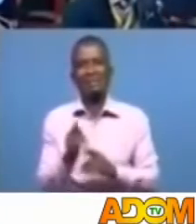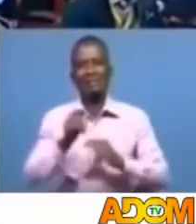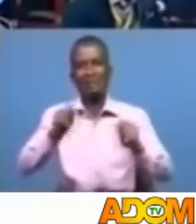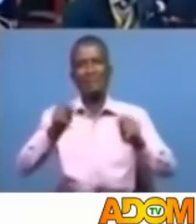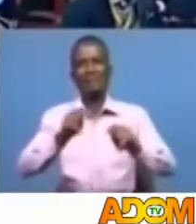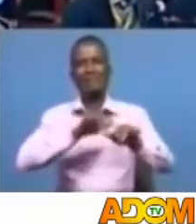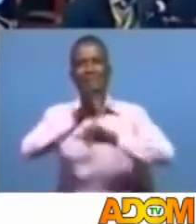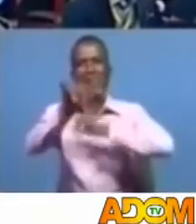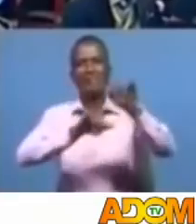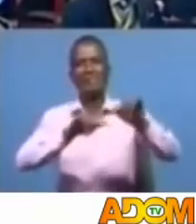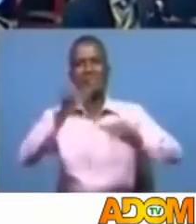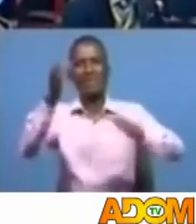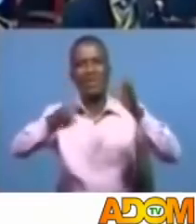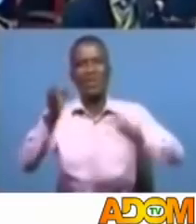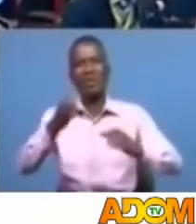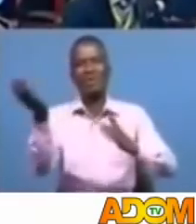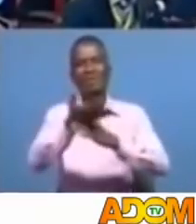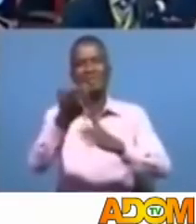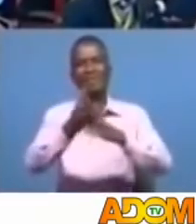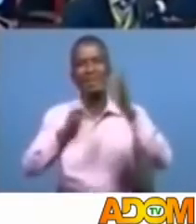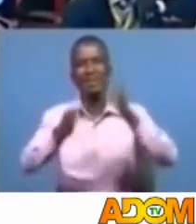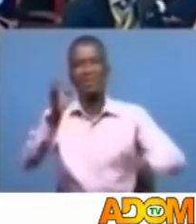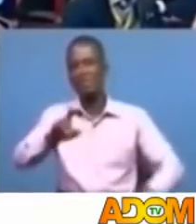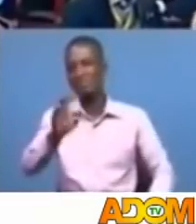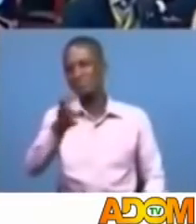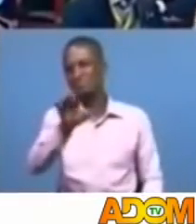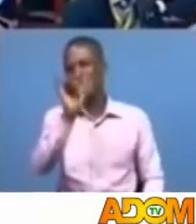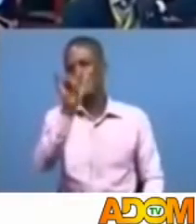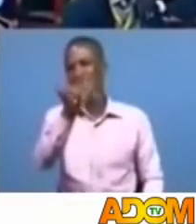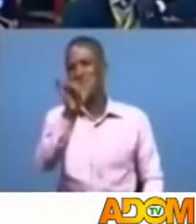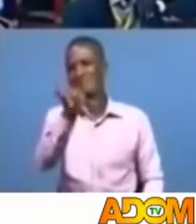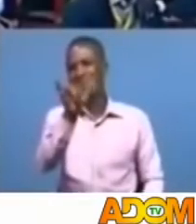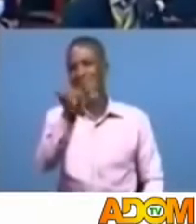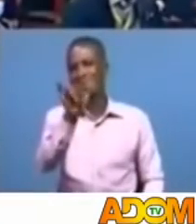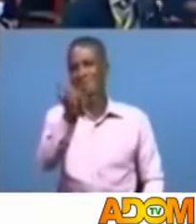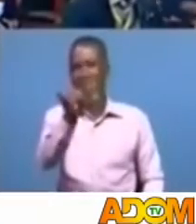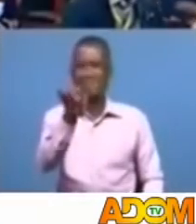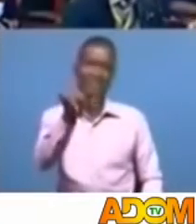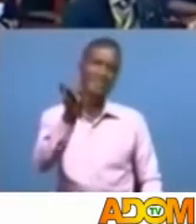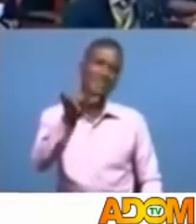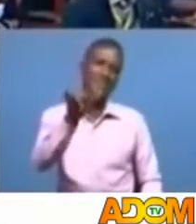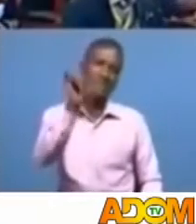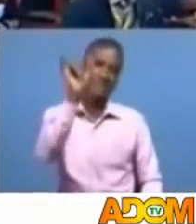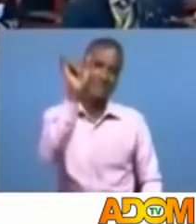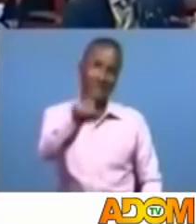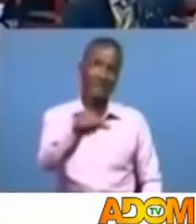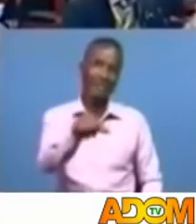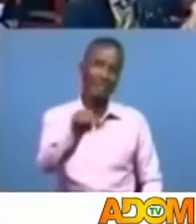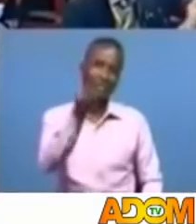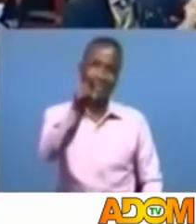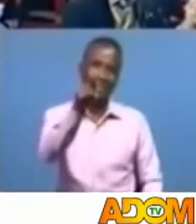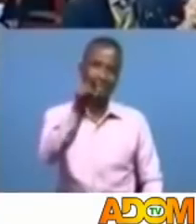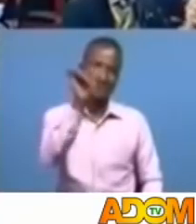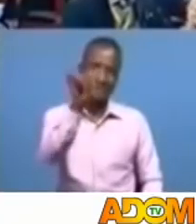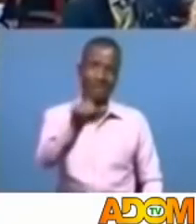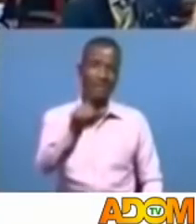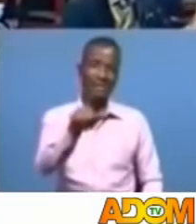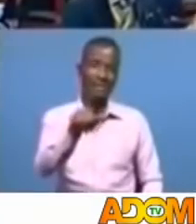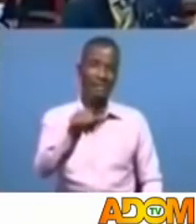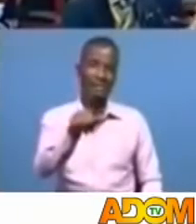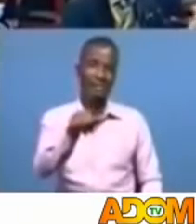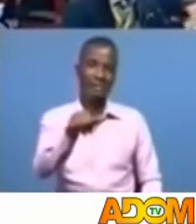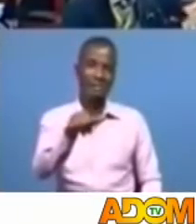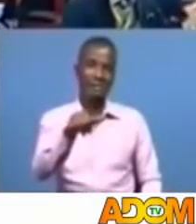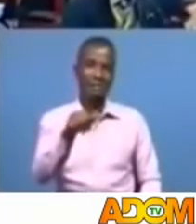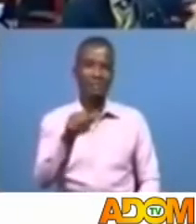the presentation of our case and so on, my lords, that is just a clear failure to appreciate the terms